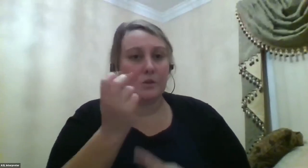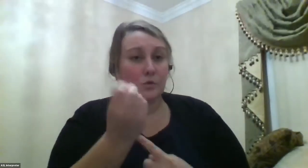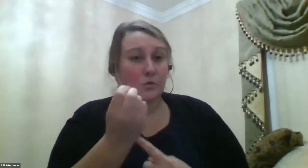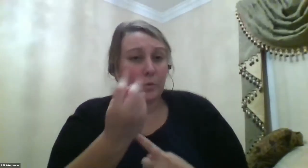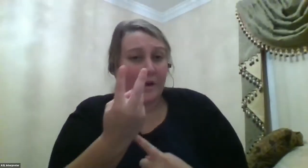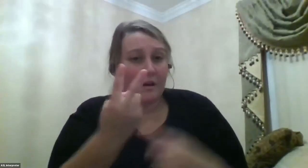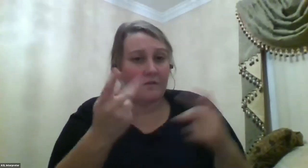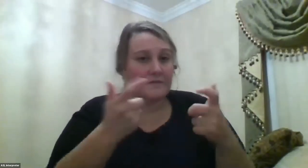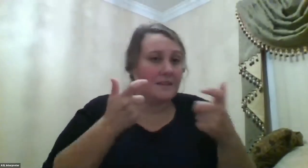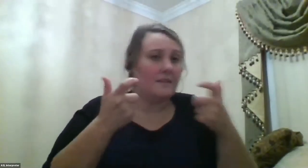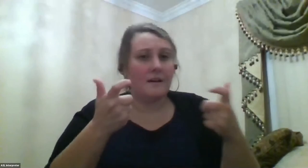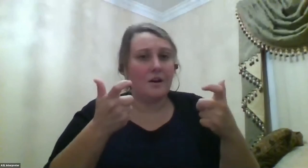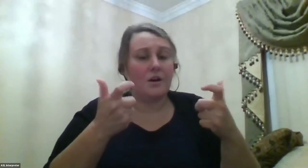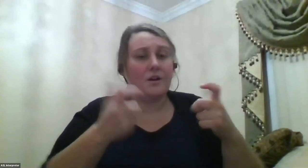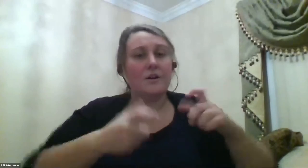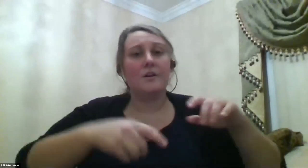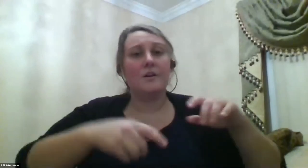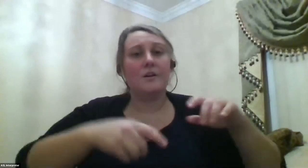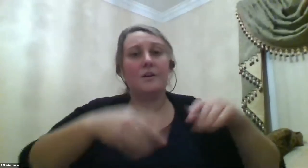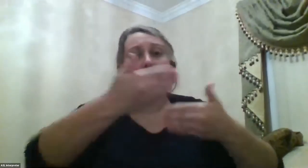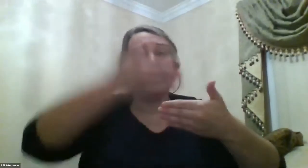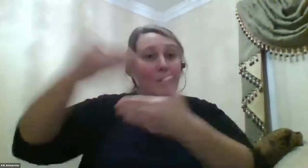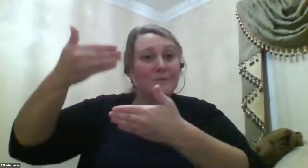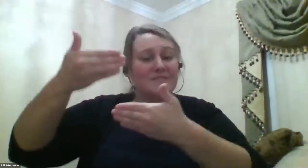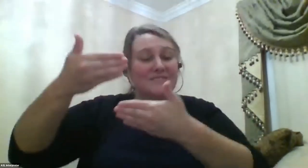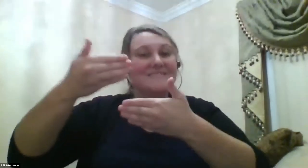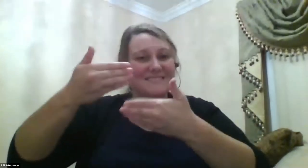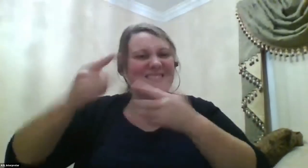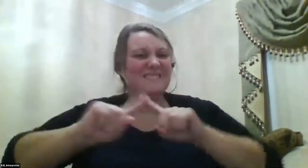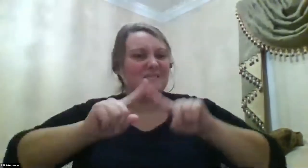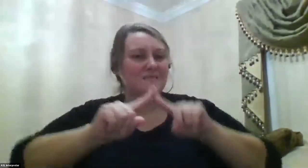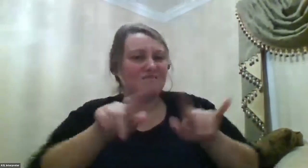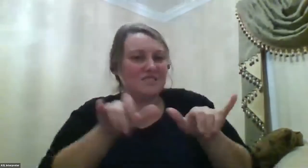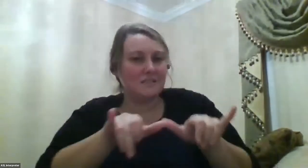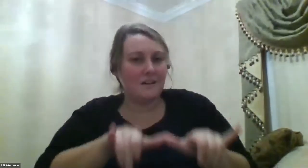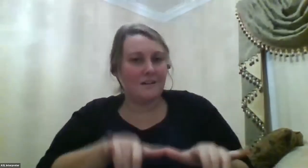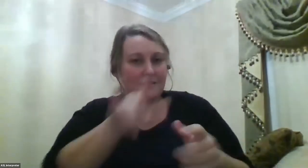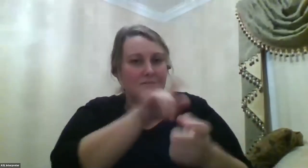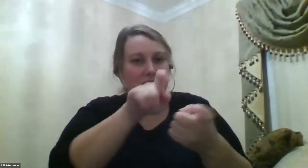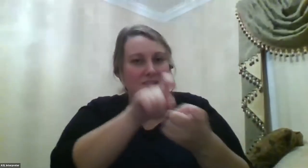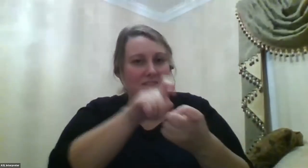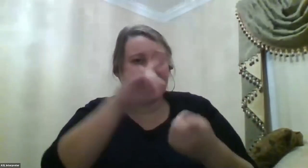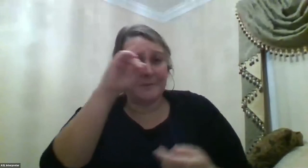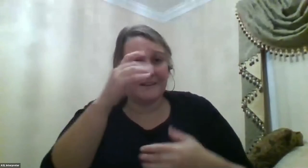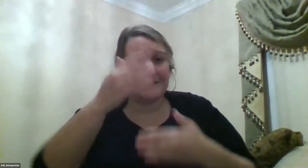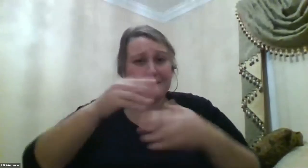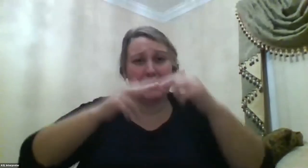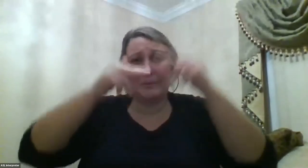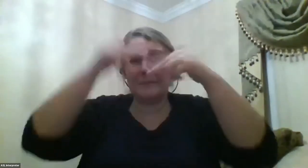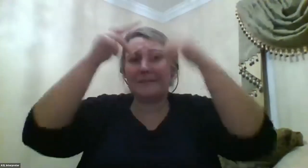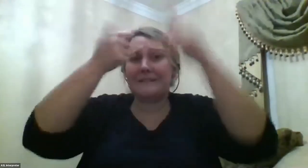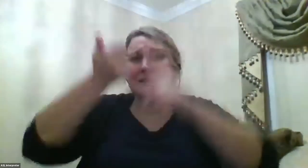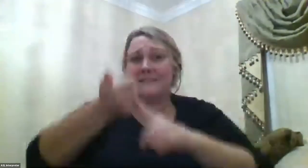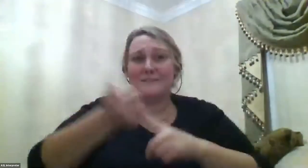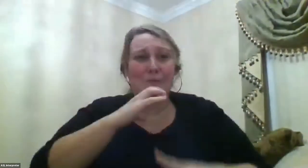are, that are each a different size because of the, when the building was built. Even the glass on the windows is different. Each,